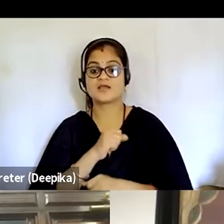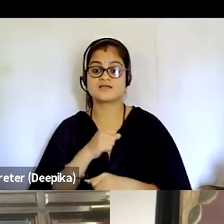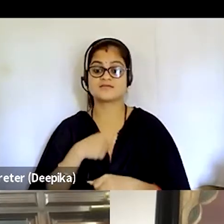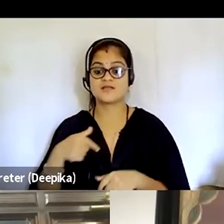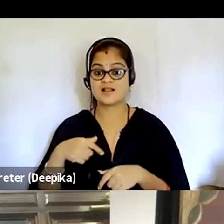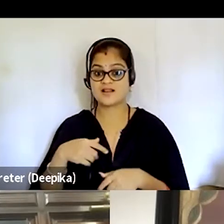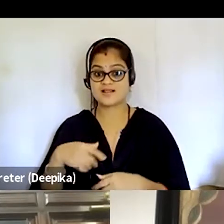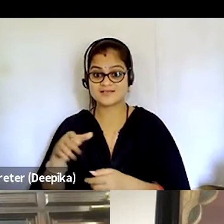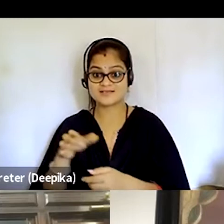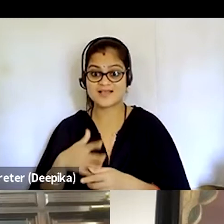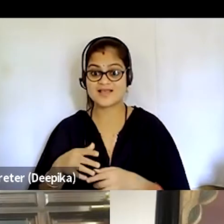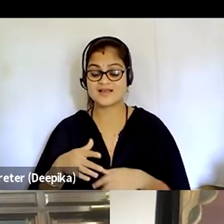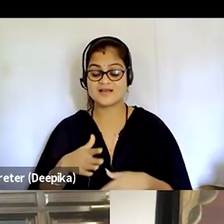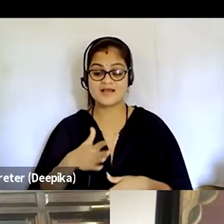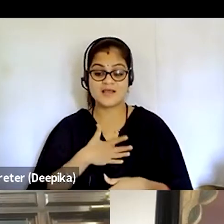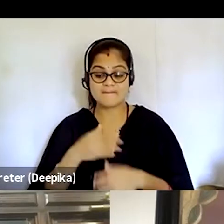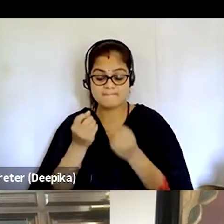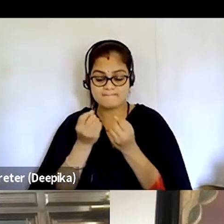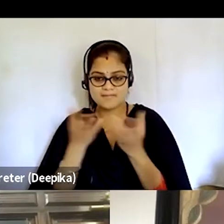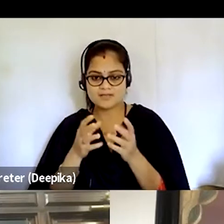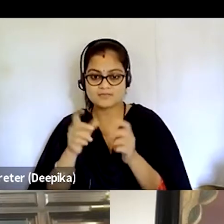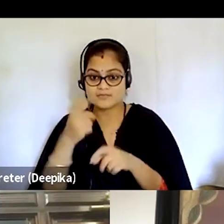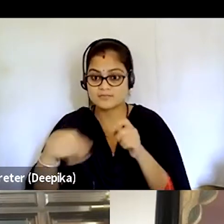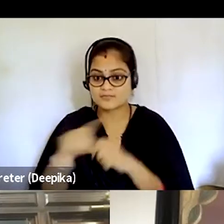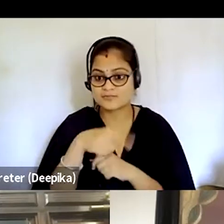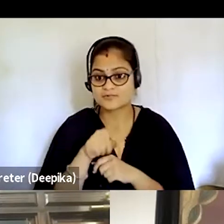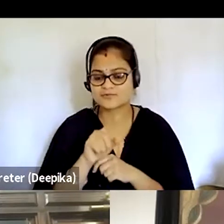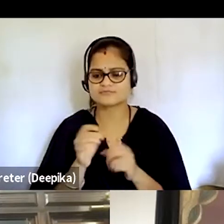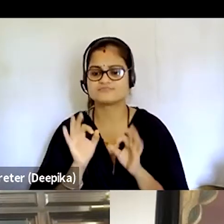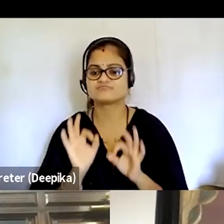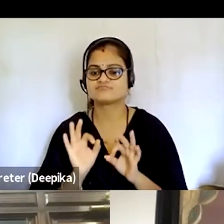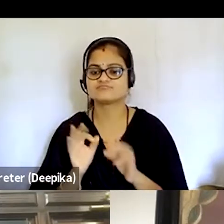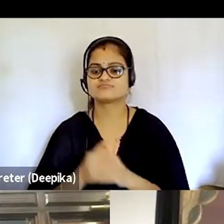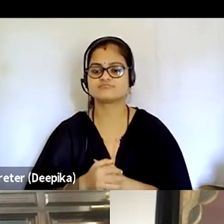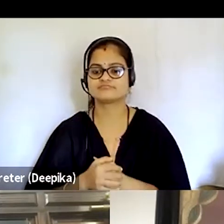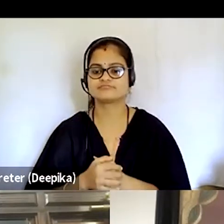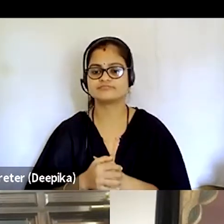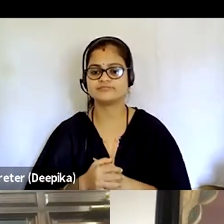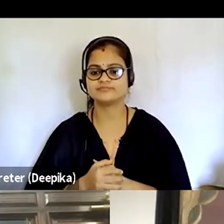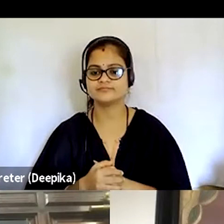journey of live concerts, meeting wonderful people. And then in 2005, when we